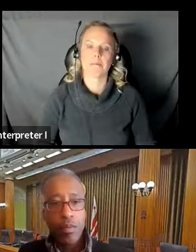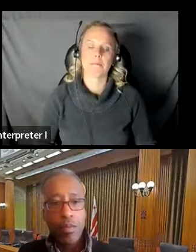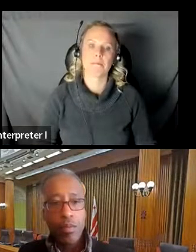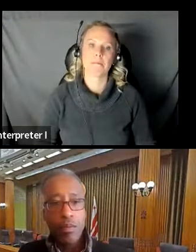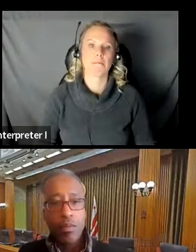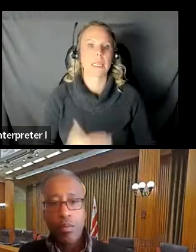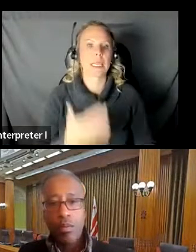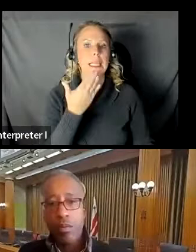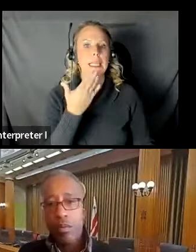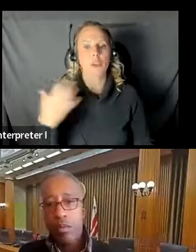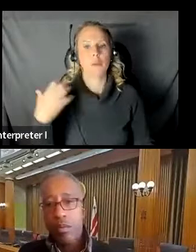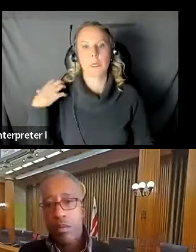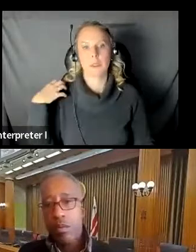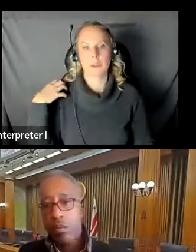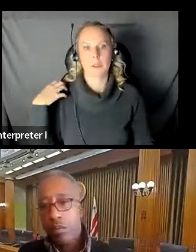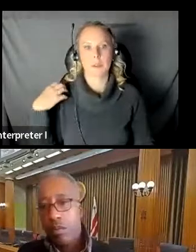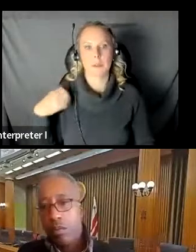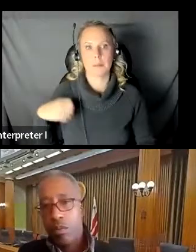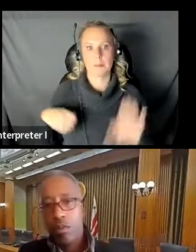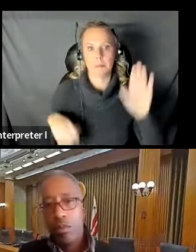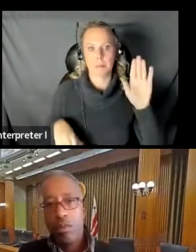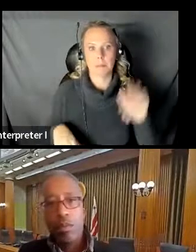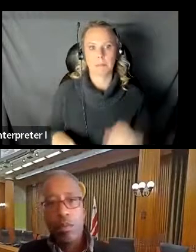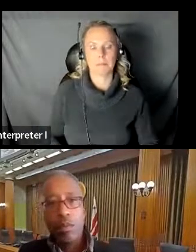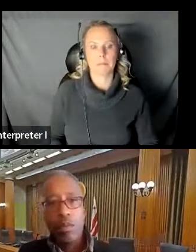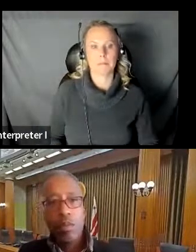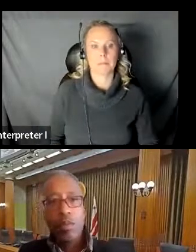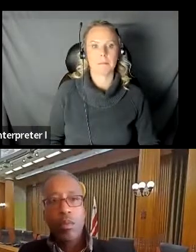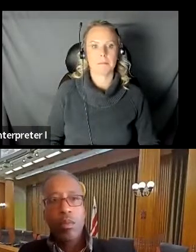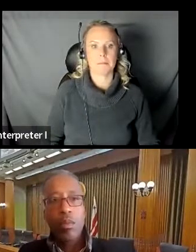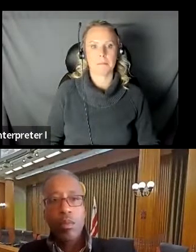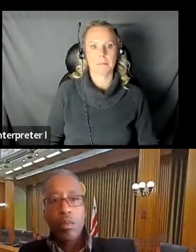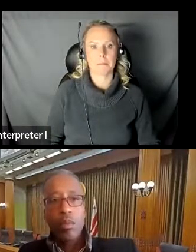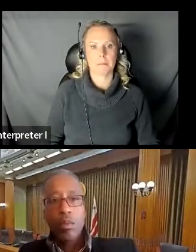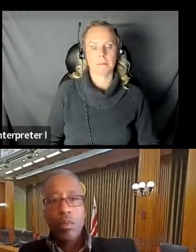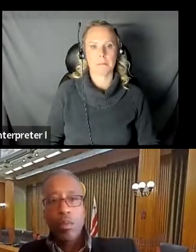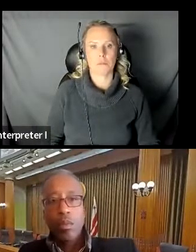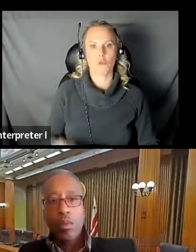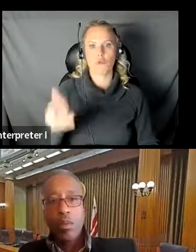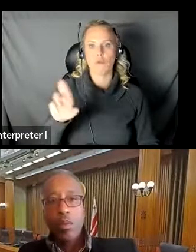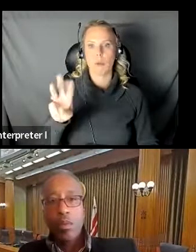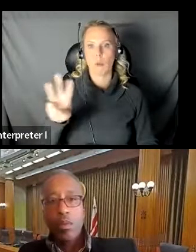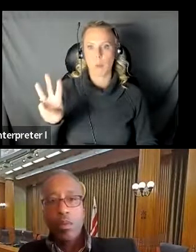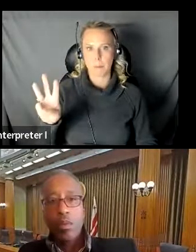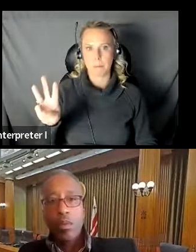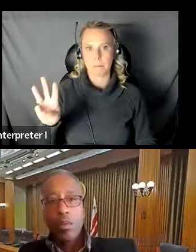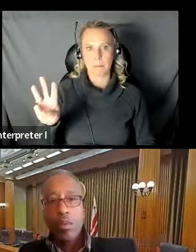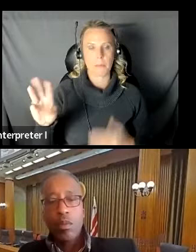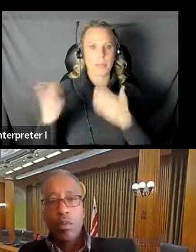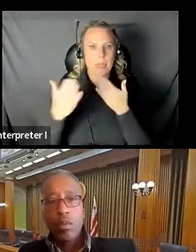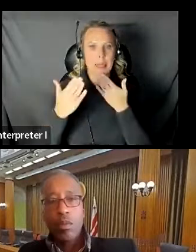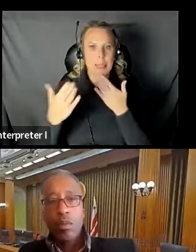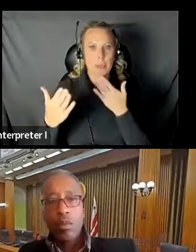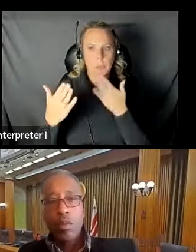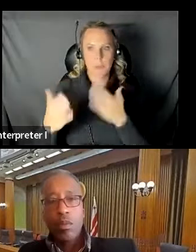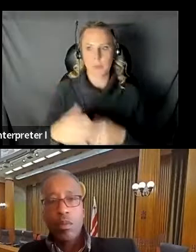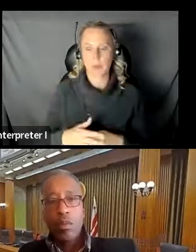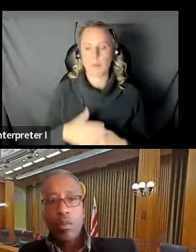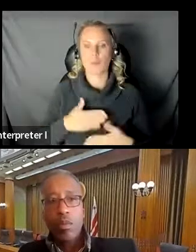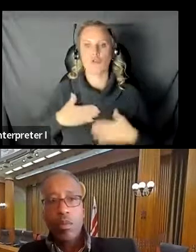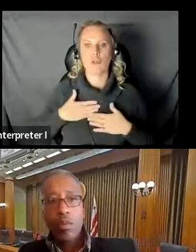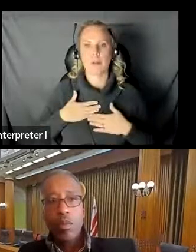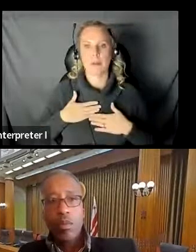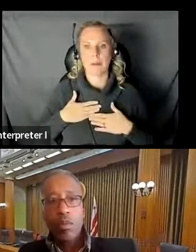Thank you, Councilmember McDuffie. Mr. Chairman. On first round, Councilmember Robert White. Thank you, Mr. Chairman. I appreciate that